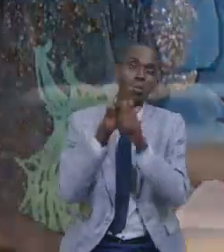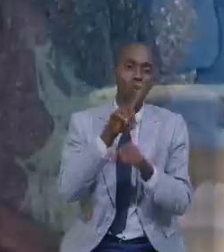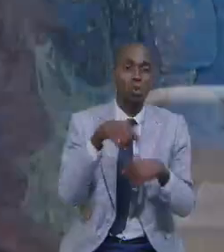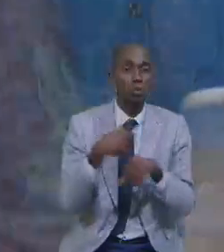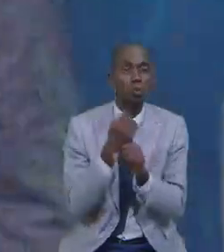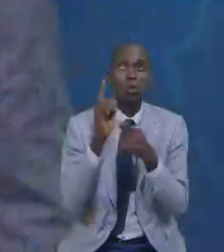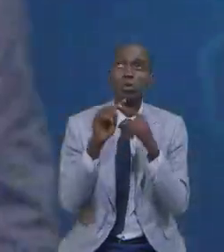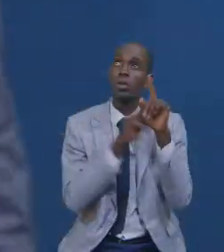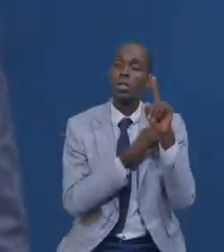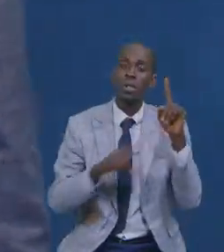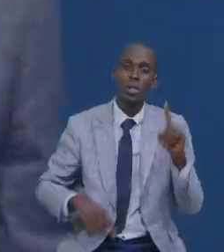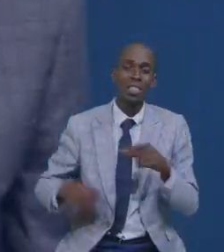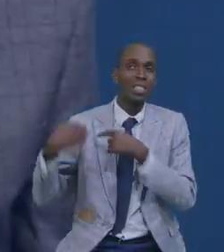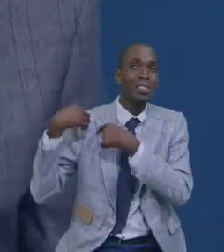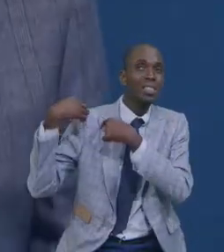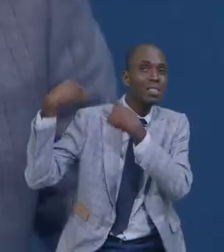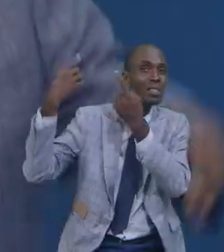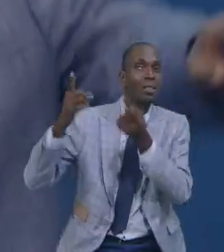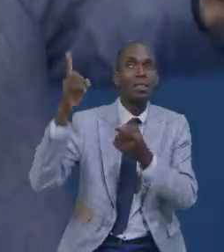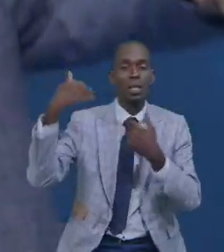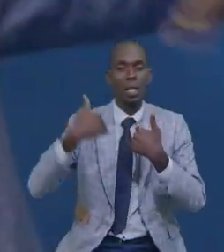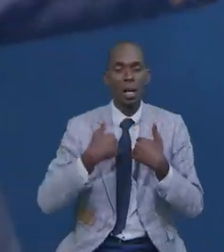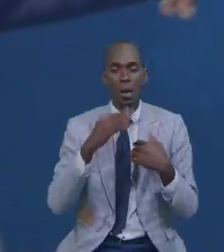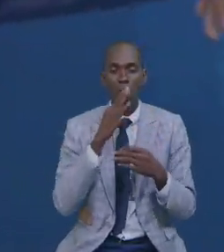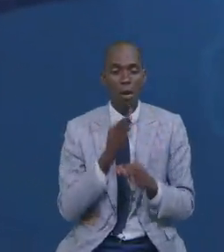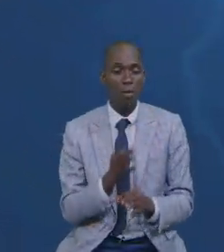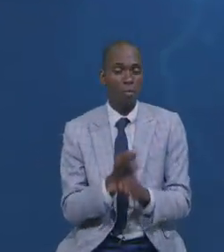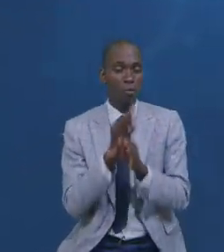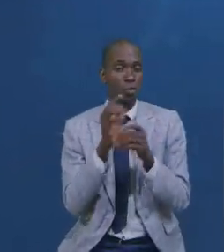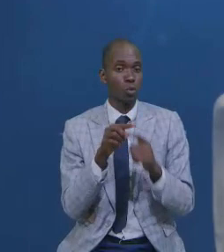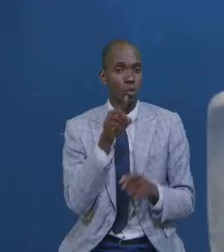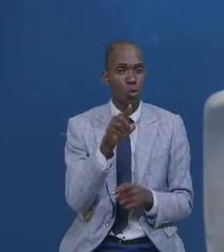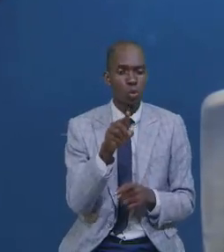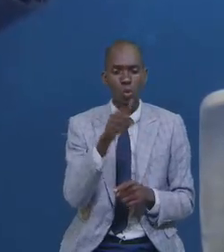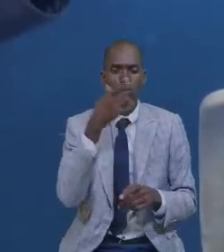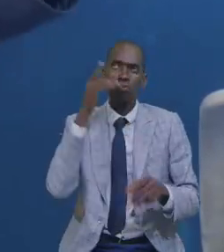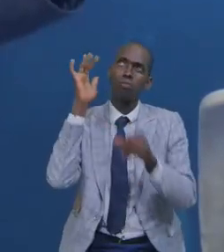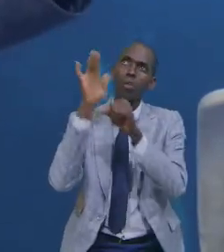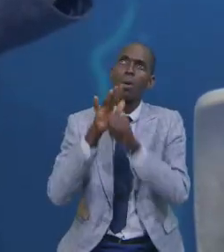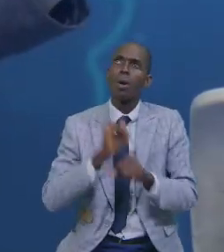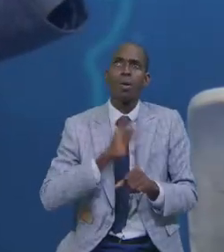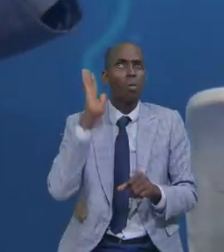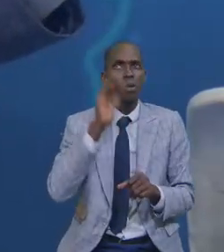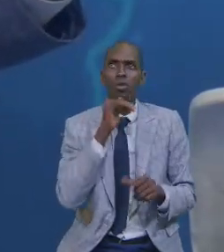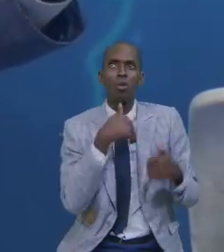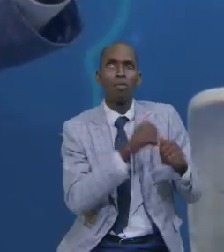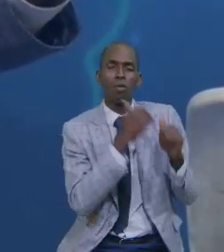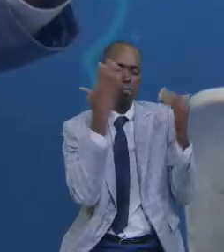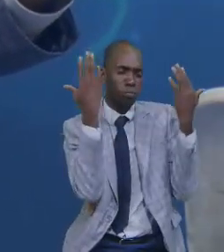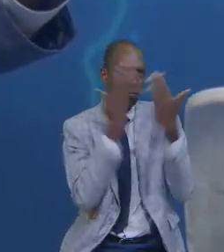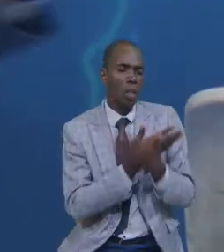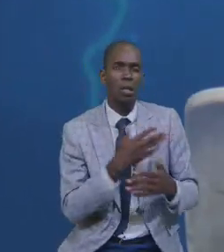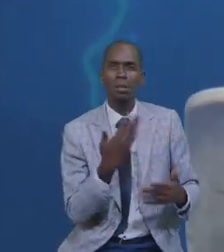since he has been faithful to you, you said, I'll not walk in darkness again, you must pay